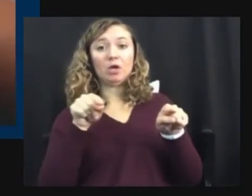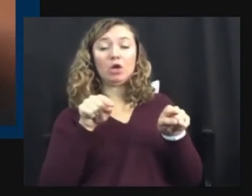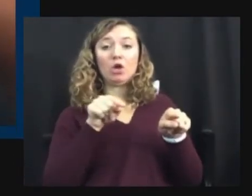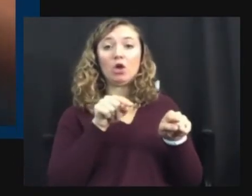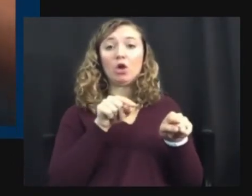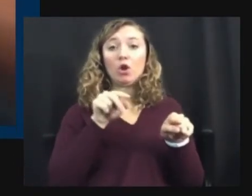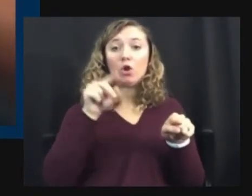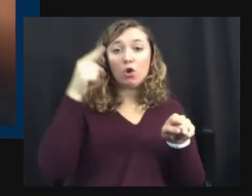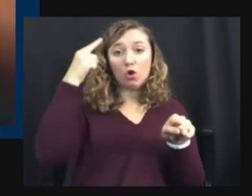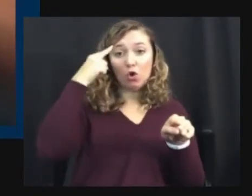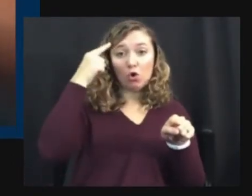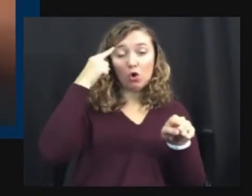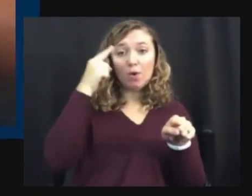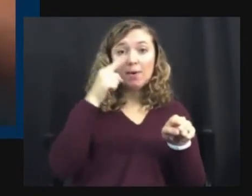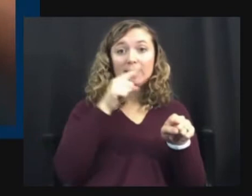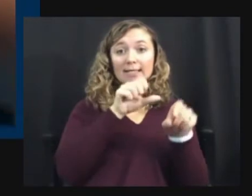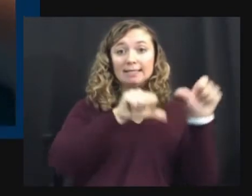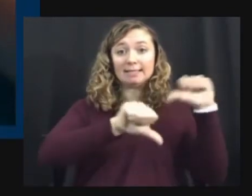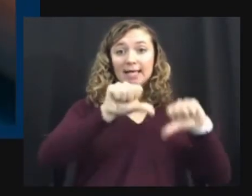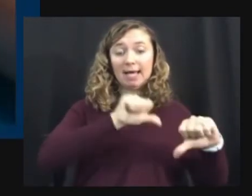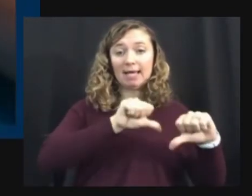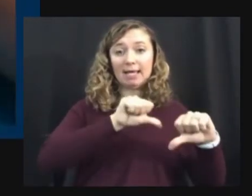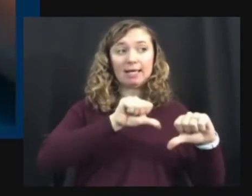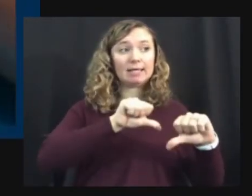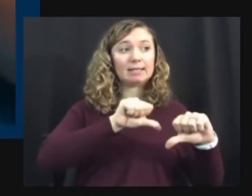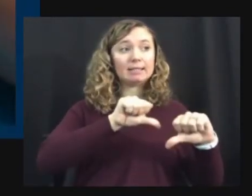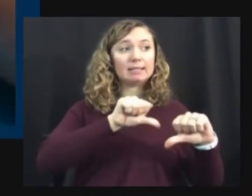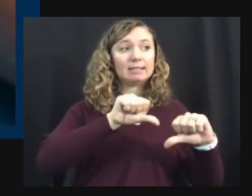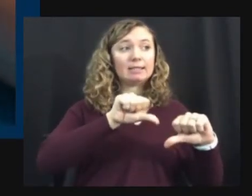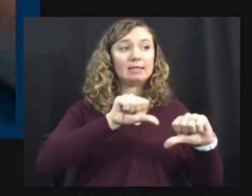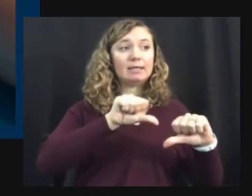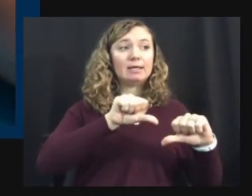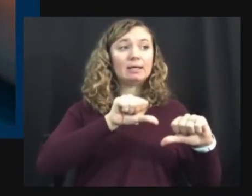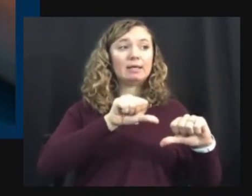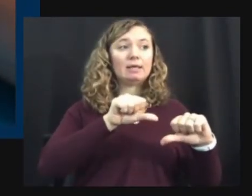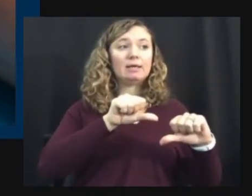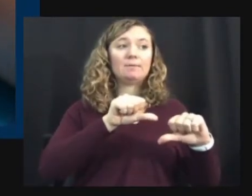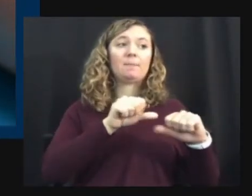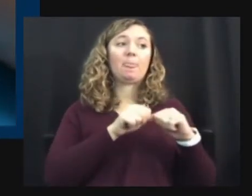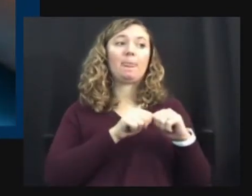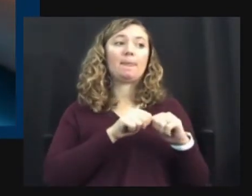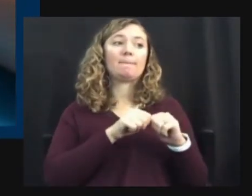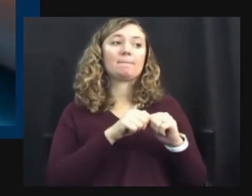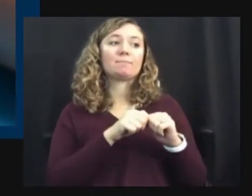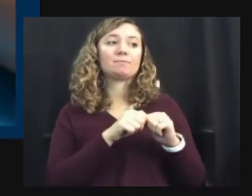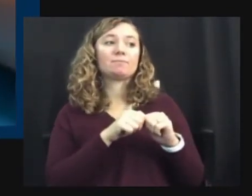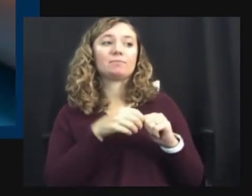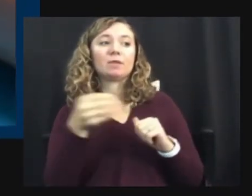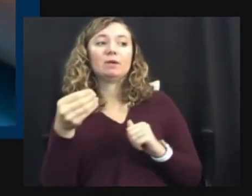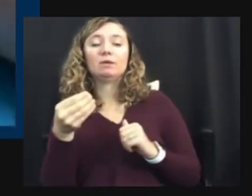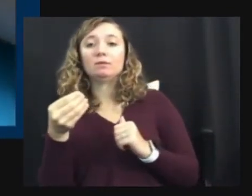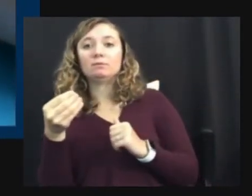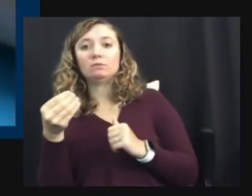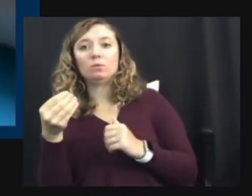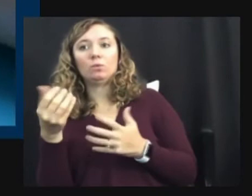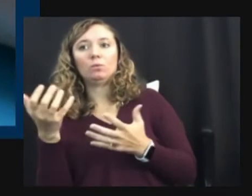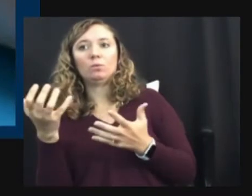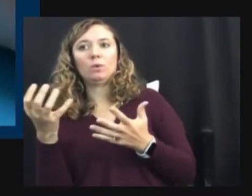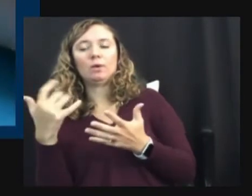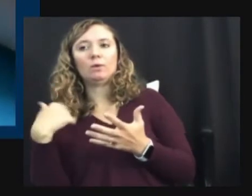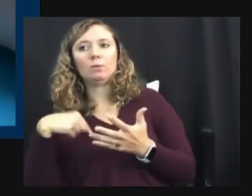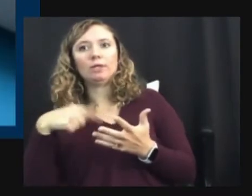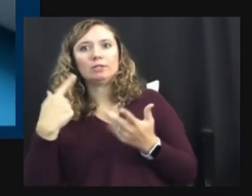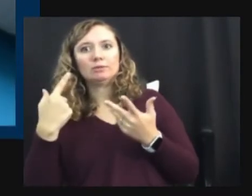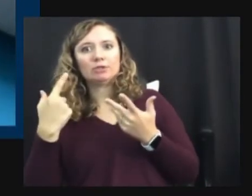neuroscience and what we're starting to understand. And you got a lot of clues about that in the previous post. What we're starting